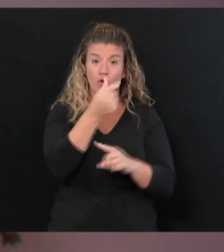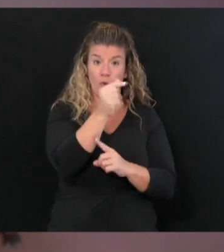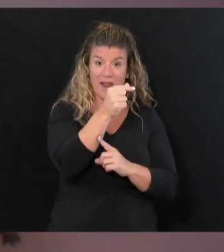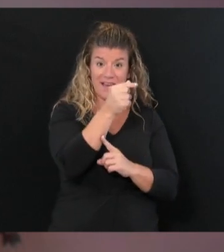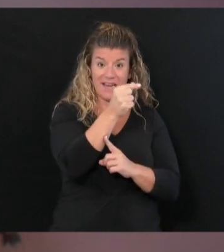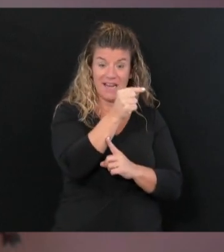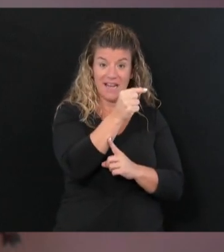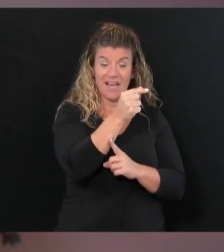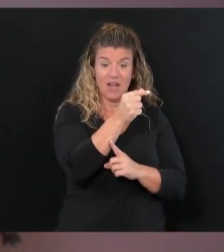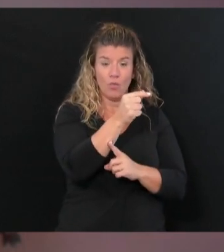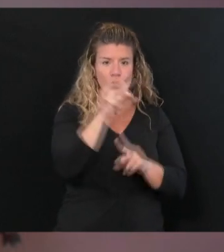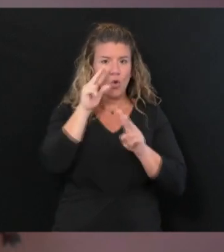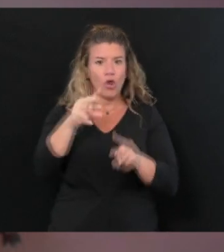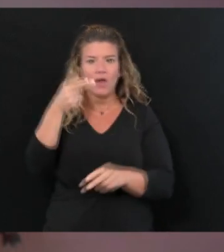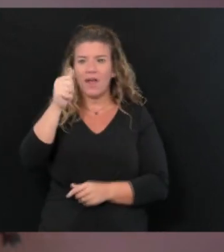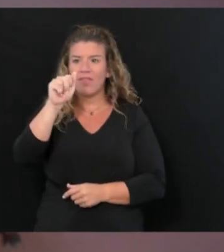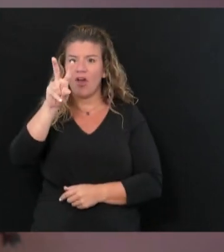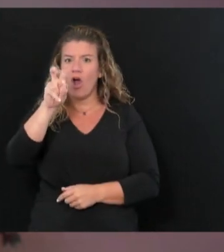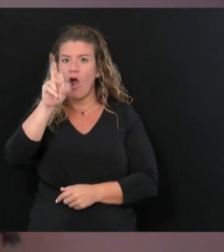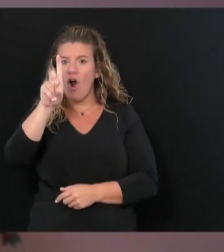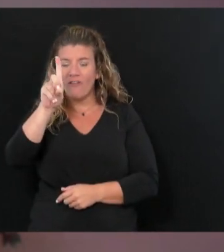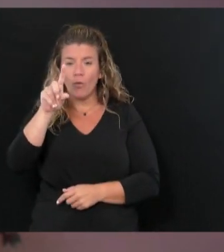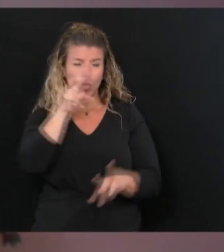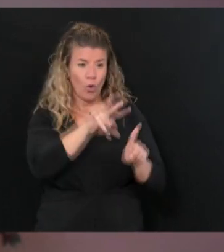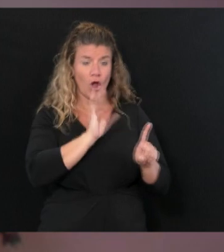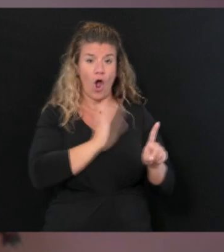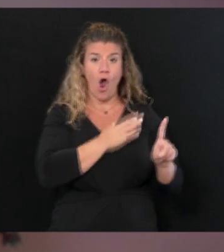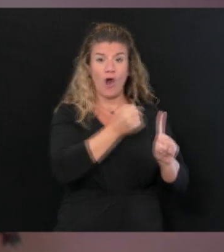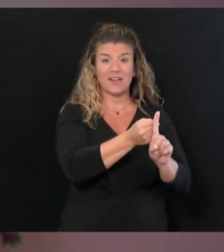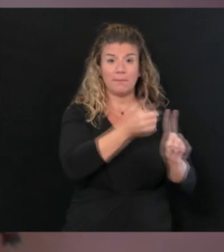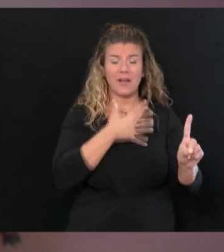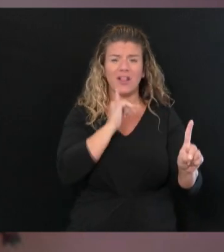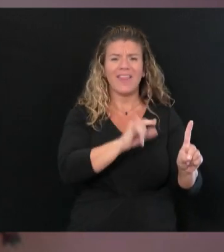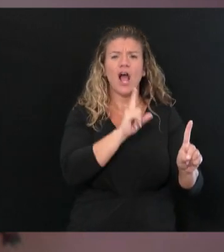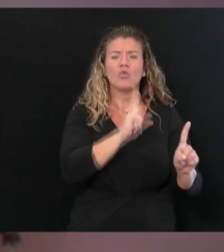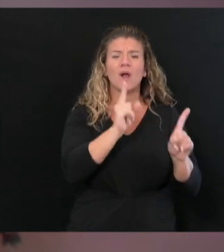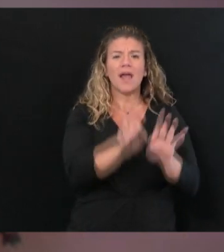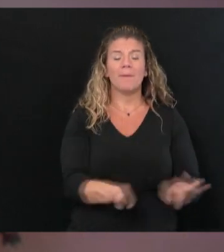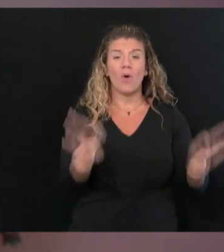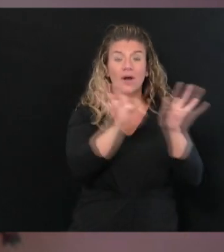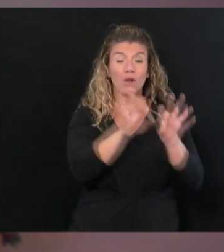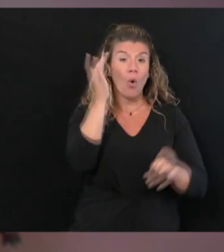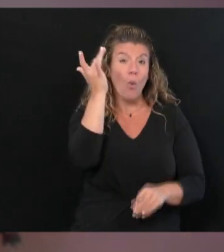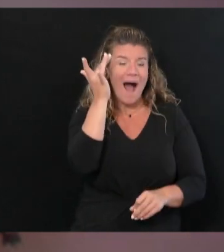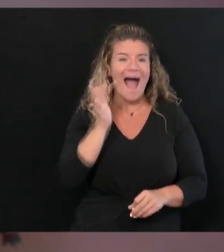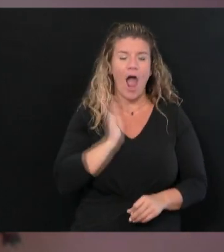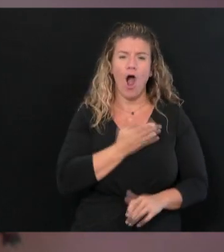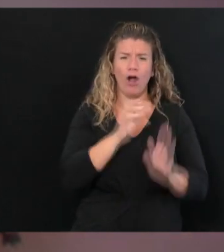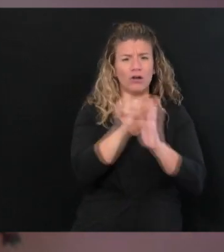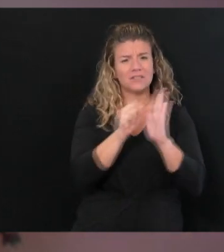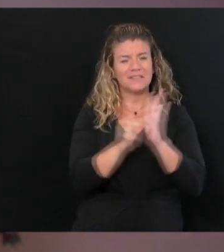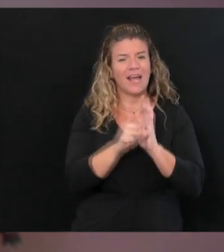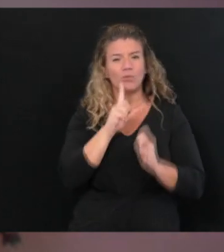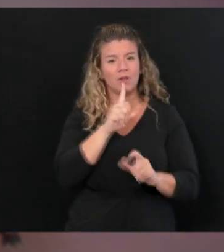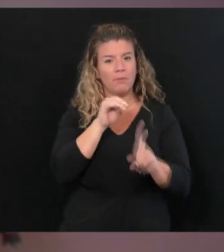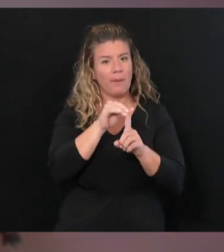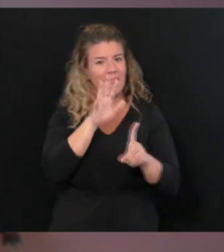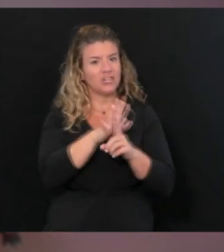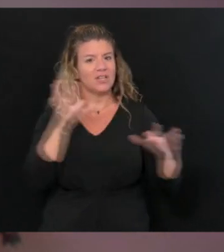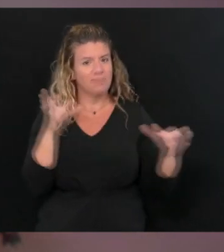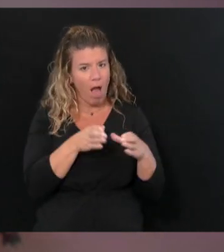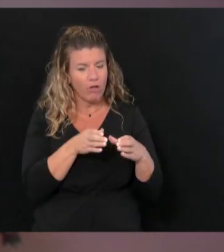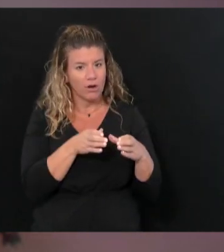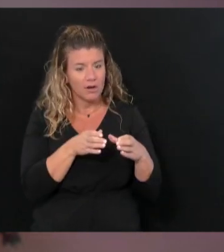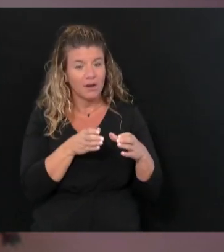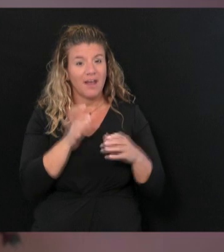from the Harvard model is, I think, really important because we live in such a small population state, and the